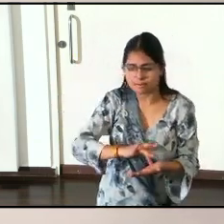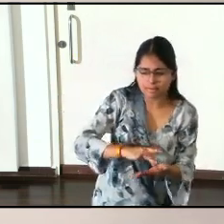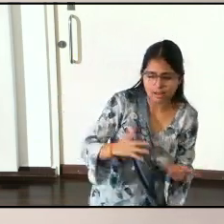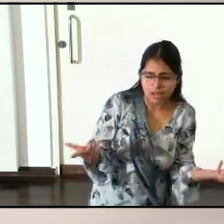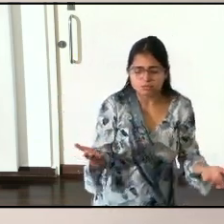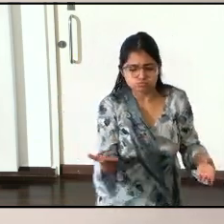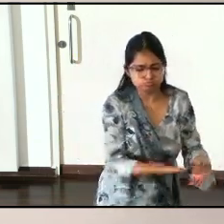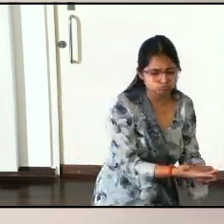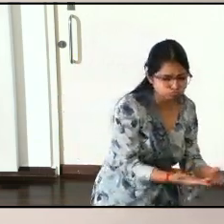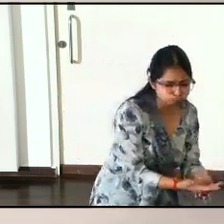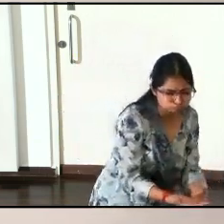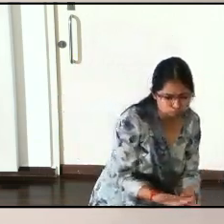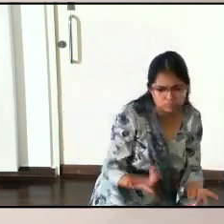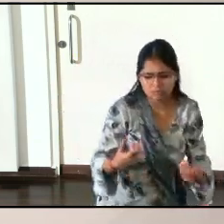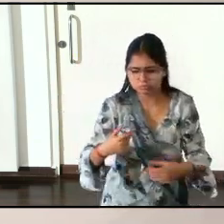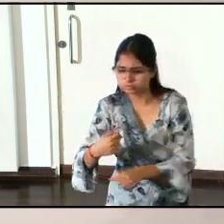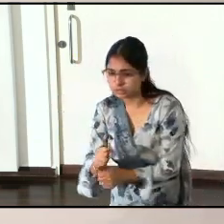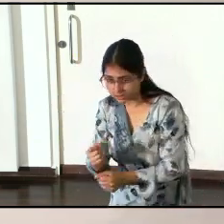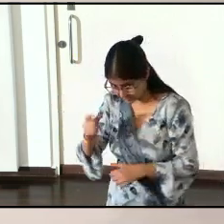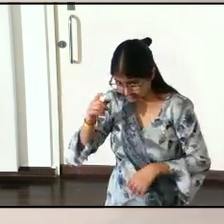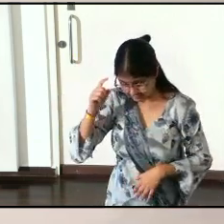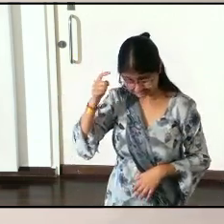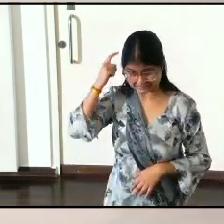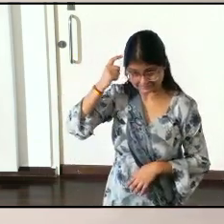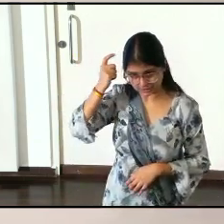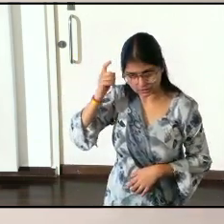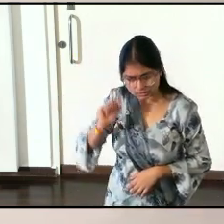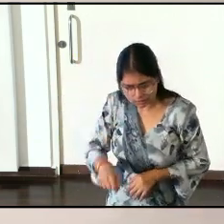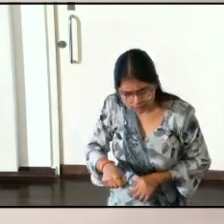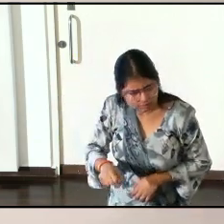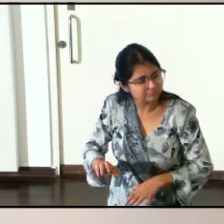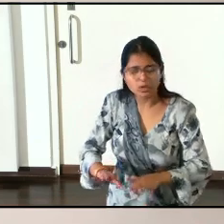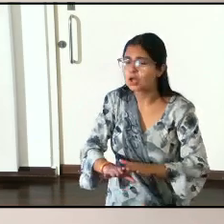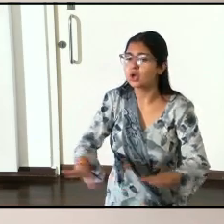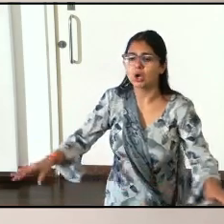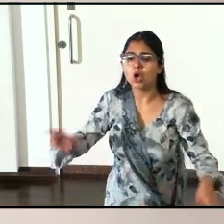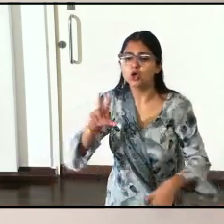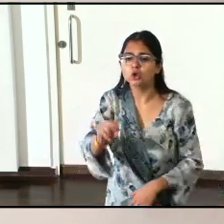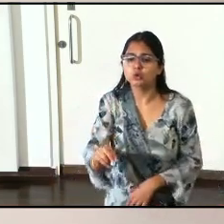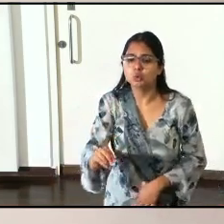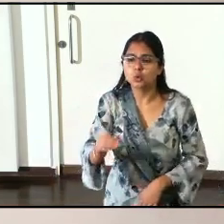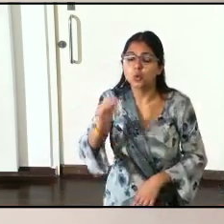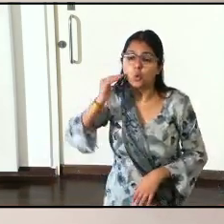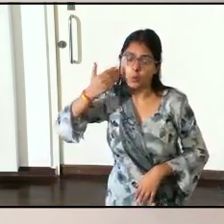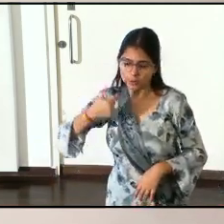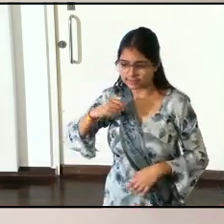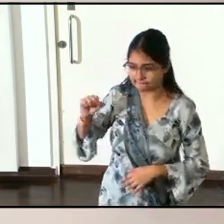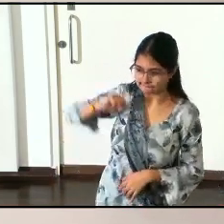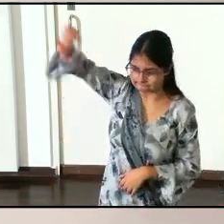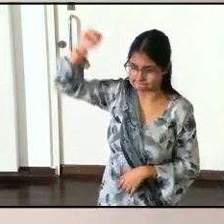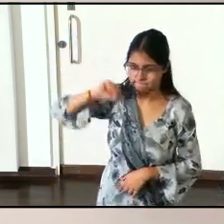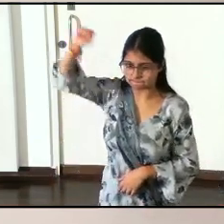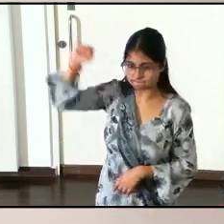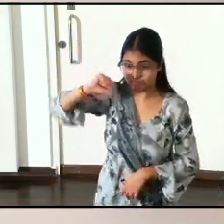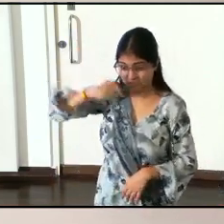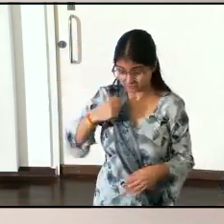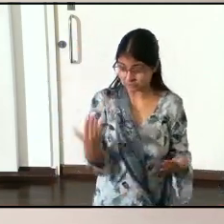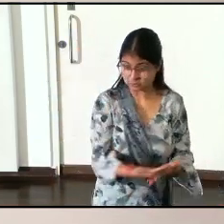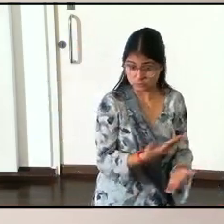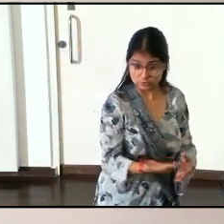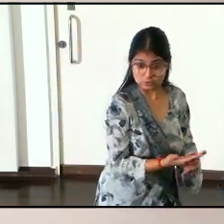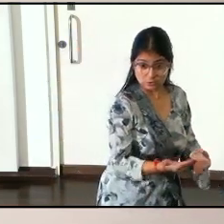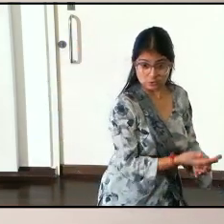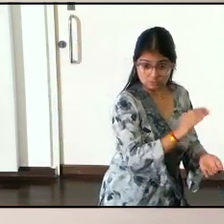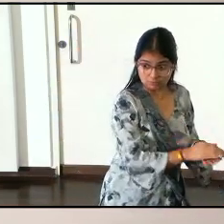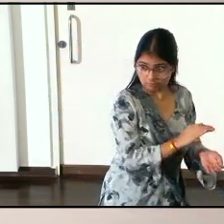about archives as they were making them, no. When you are going to protest, you are not thinking, oh, am I going to archive this? No, it doesn't work